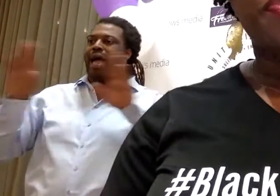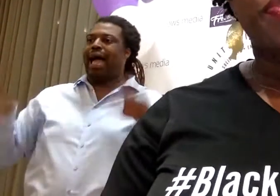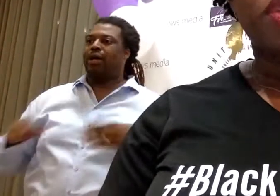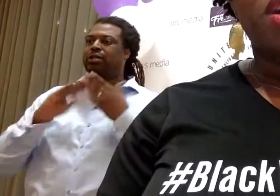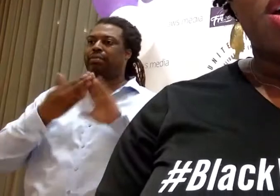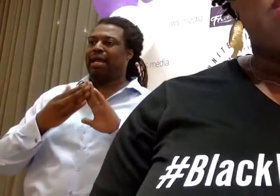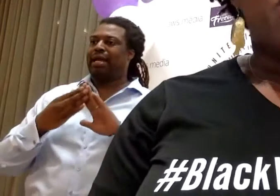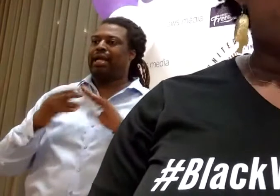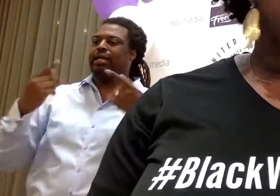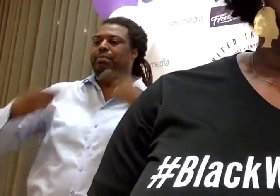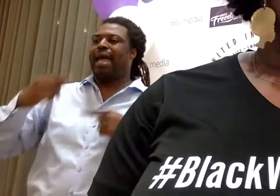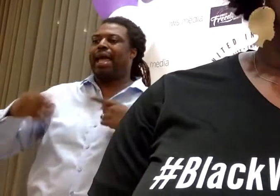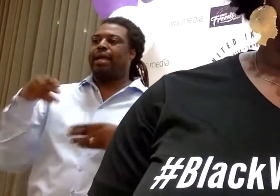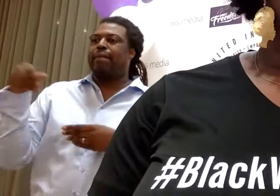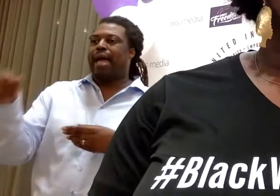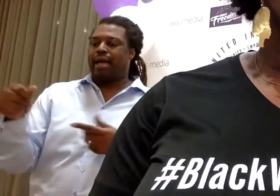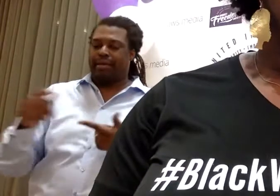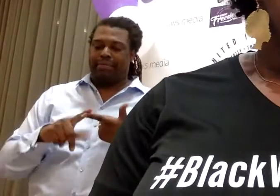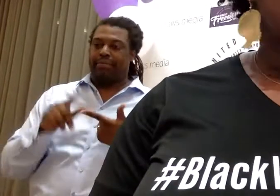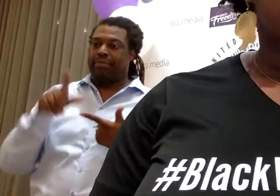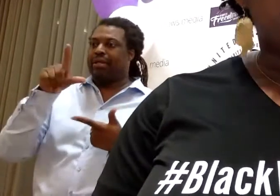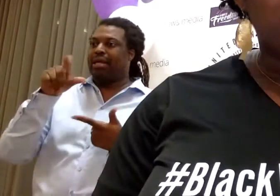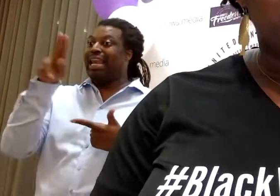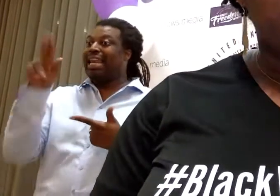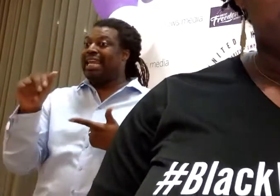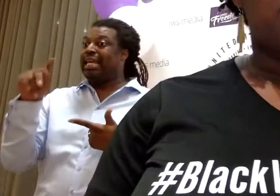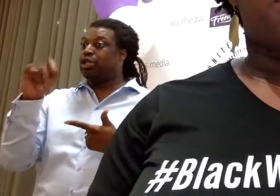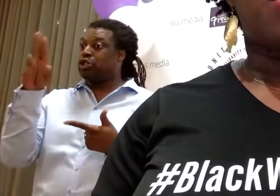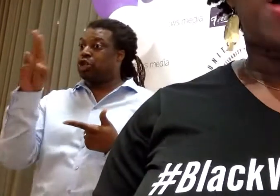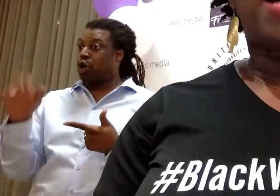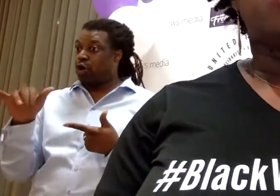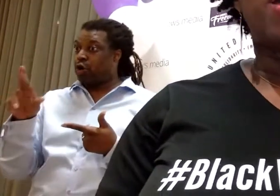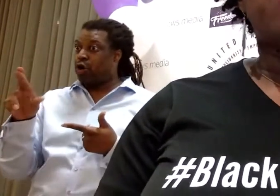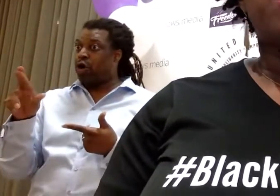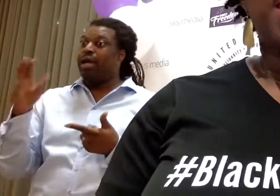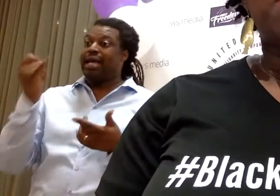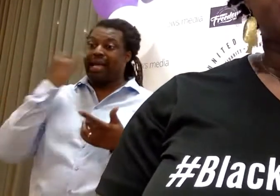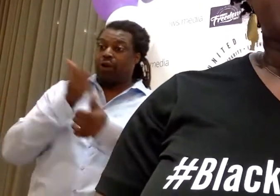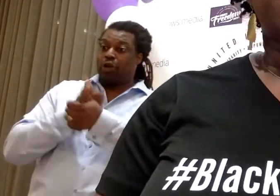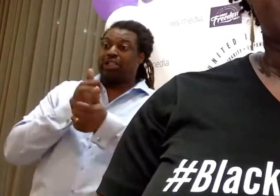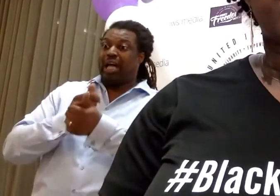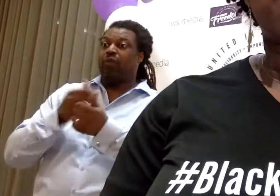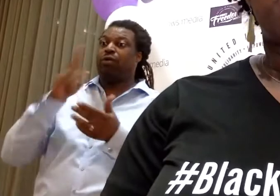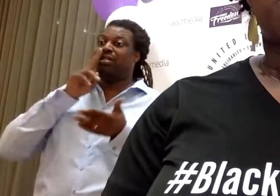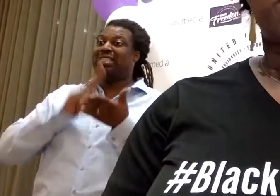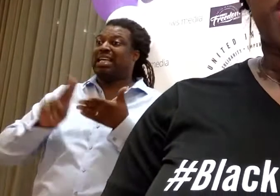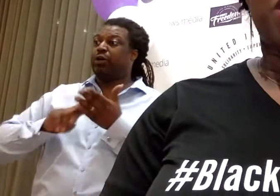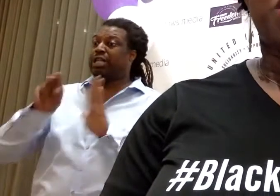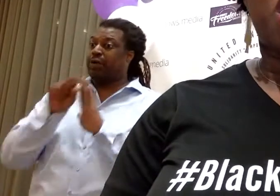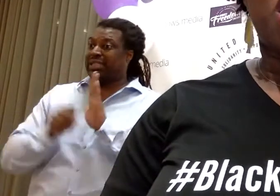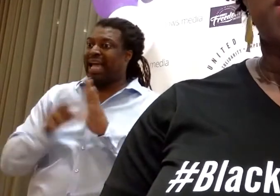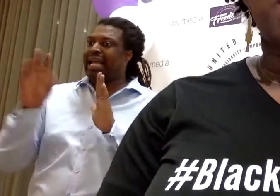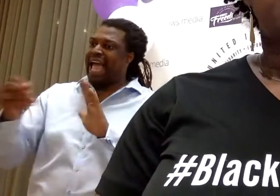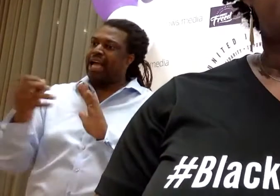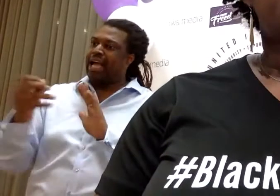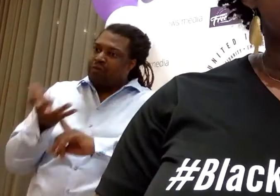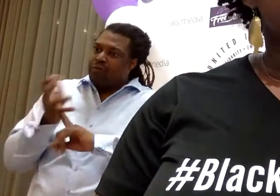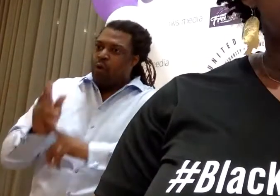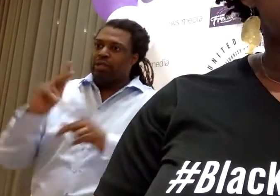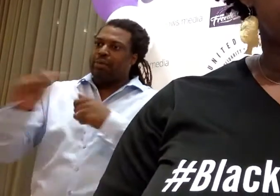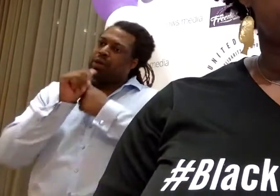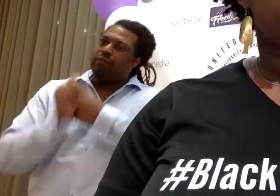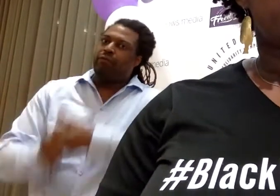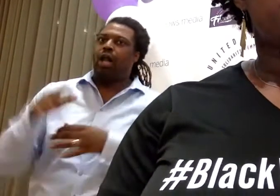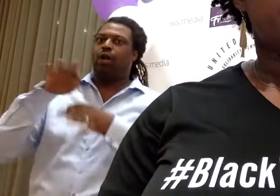equity? What if Nina Turner was the Secretary of State of Ohio and was able to enforce voter protection laws to